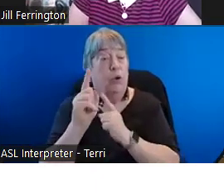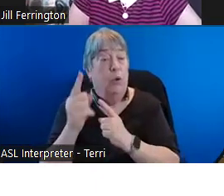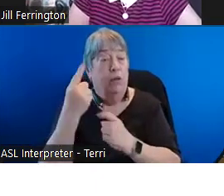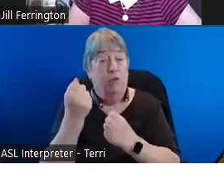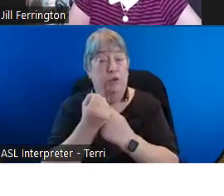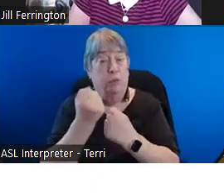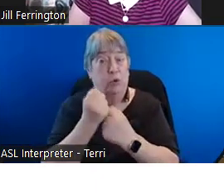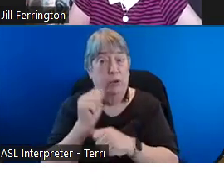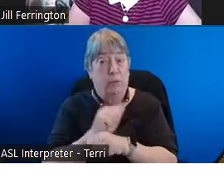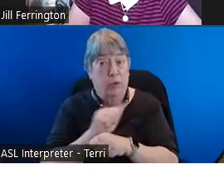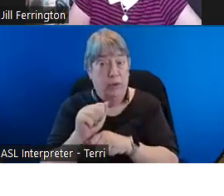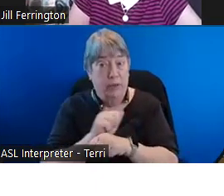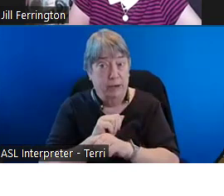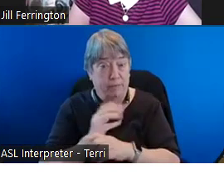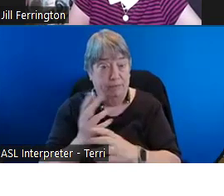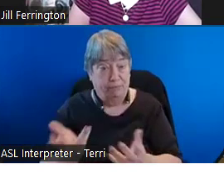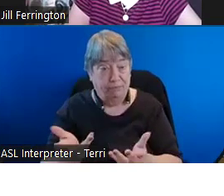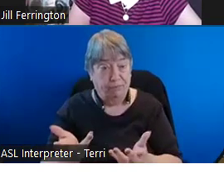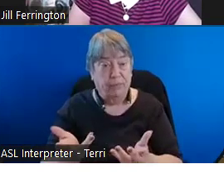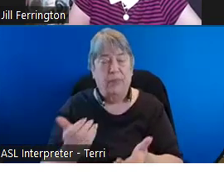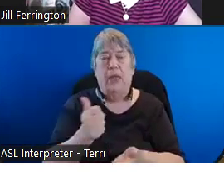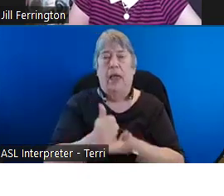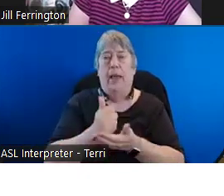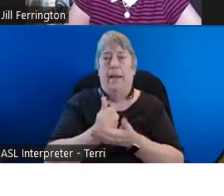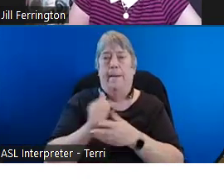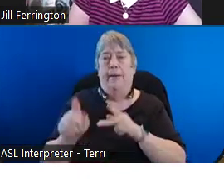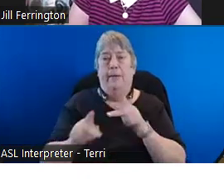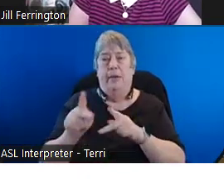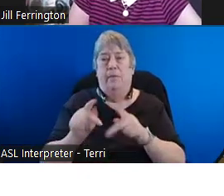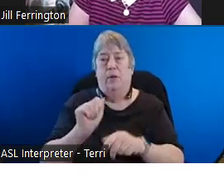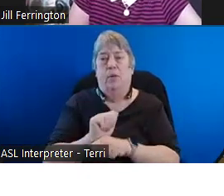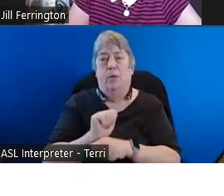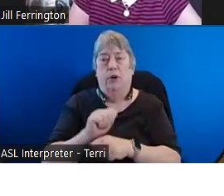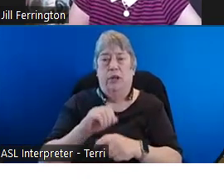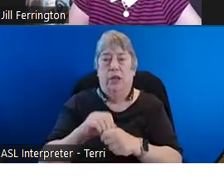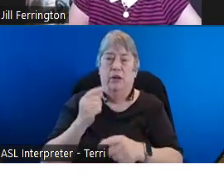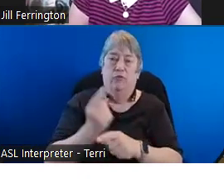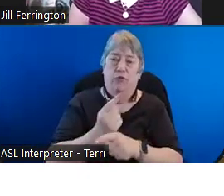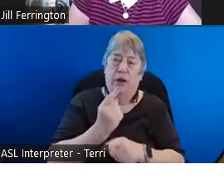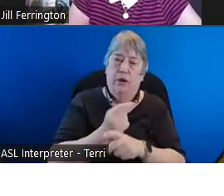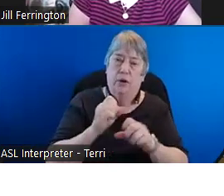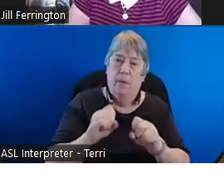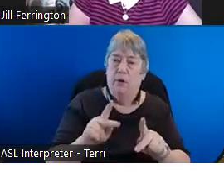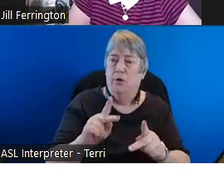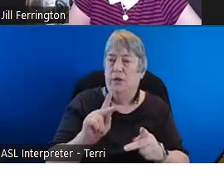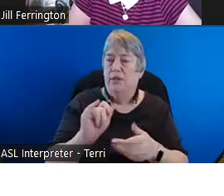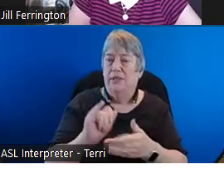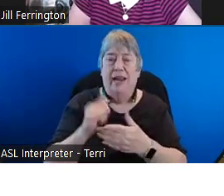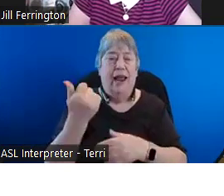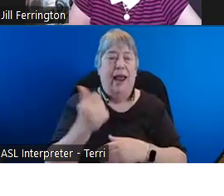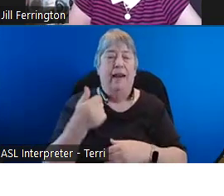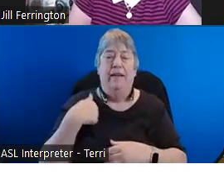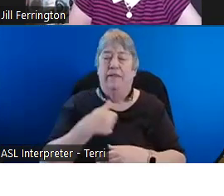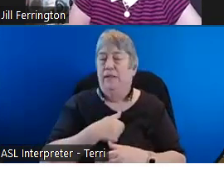be clear, is really about helping people work in regular opportunities that any of us may seek in our towns or